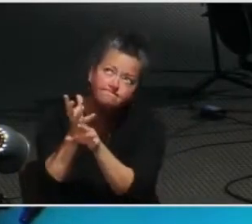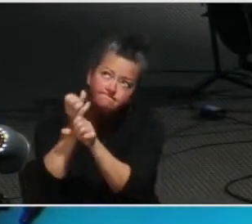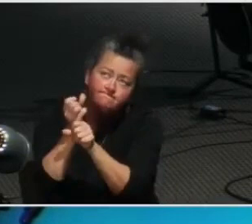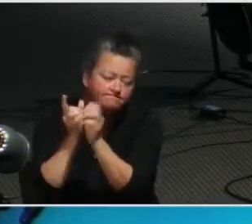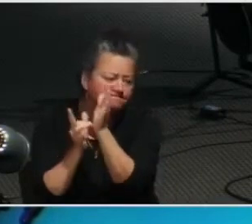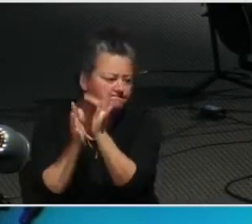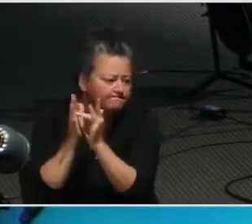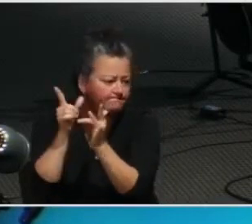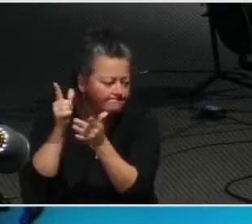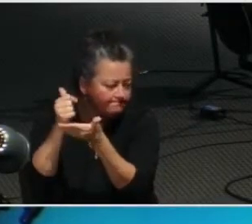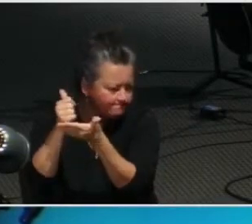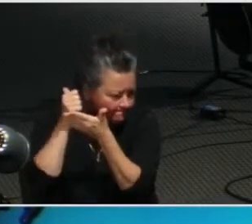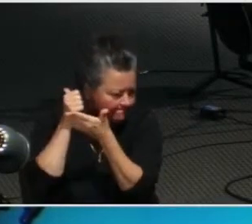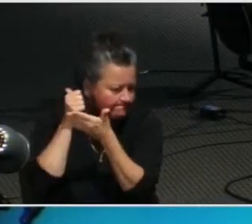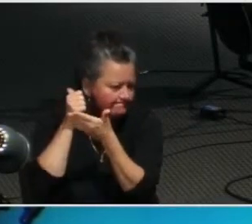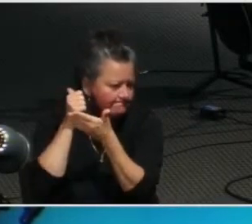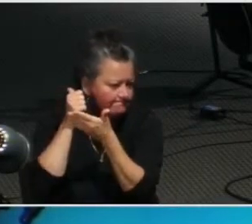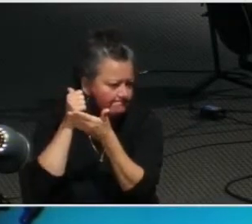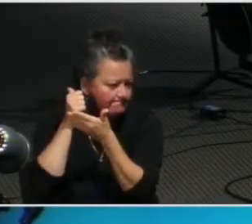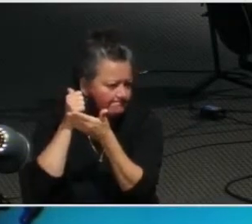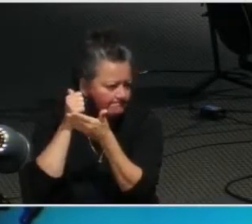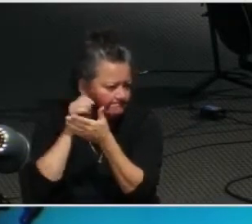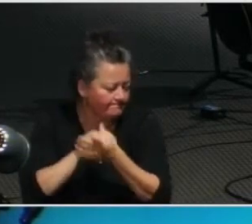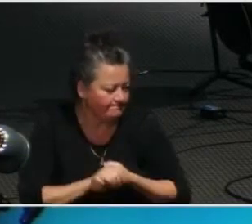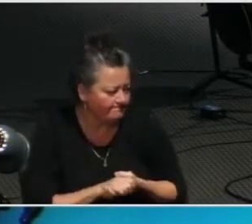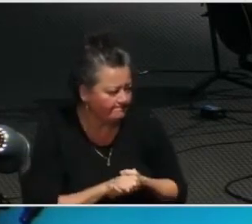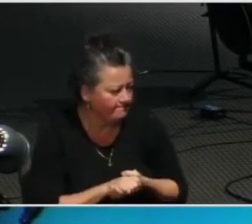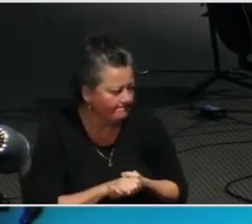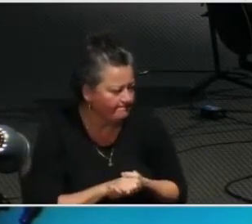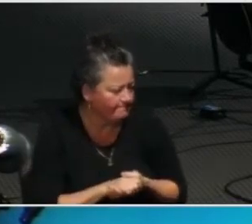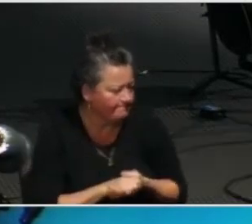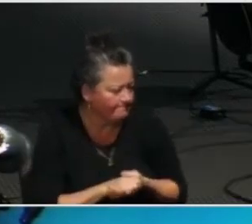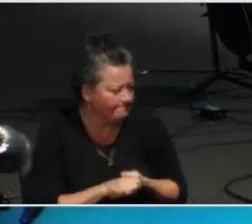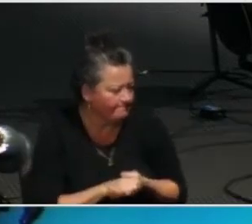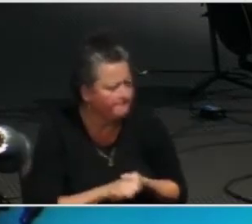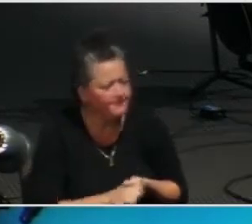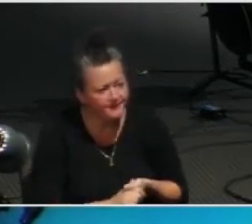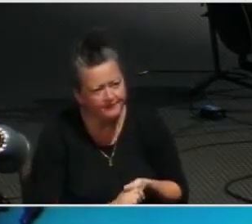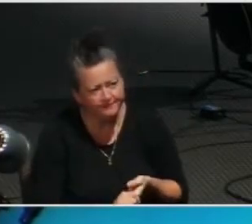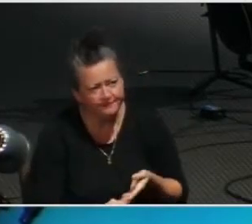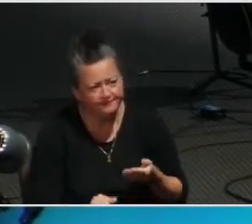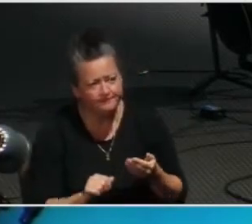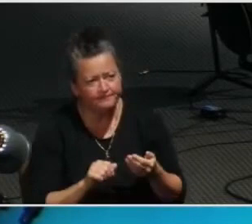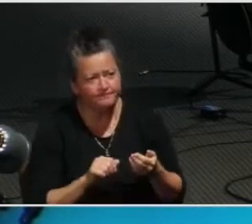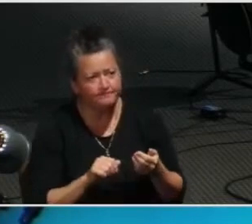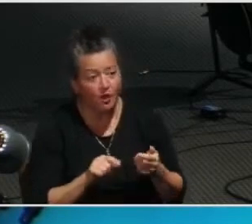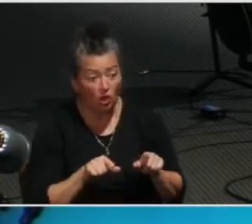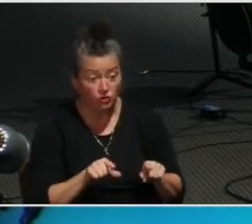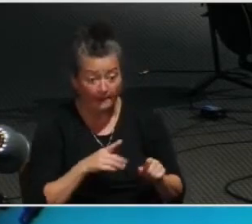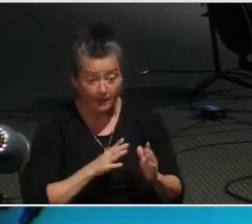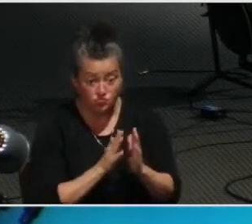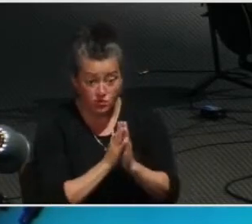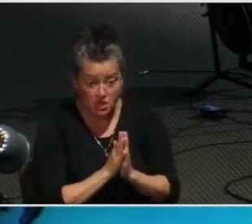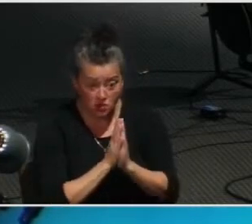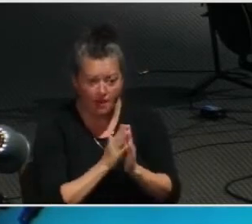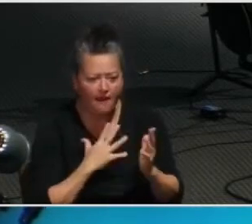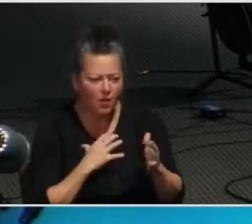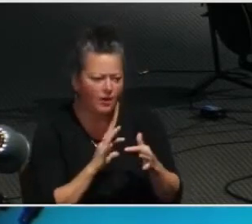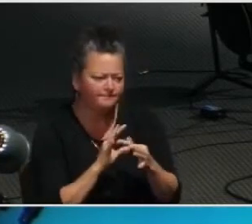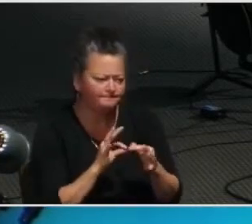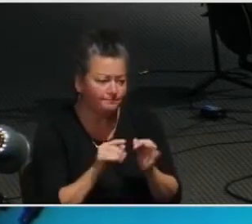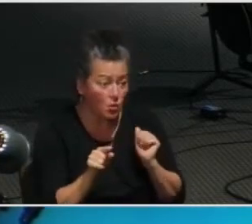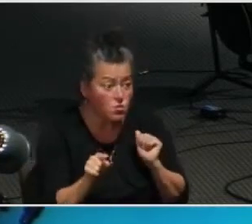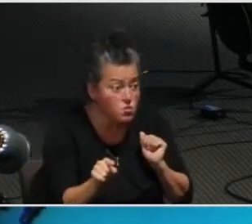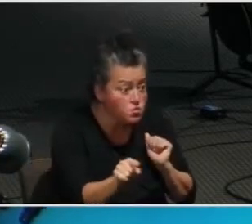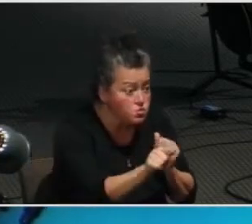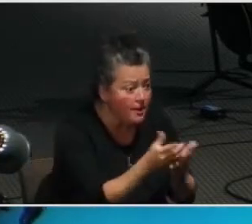pray today, I want to speak to those of you who have been oppressed in your life, maybe for a